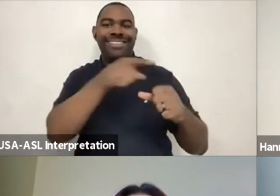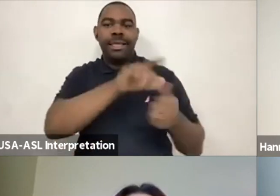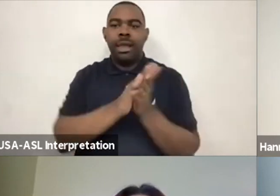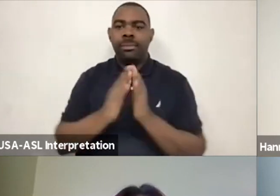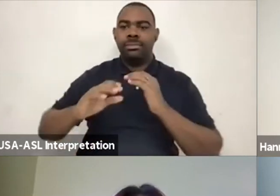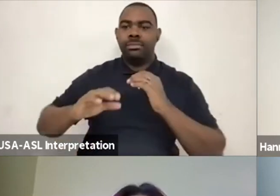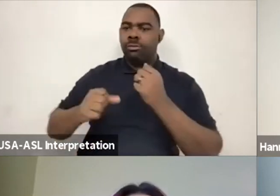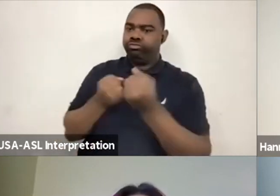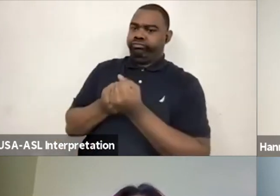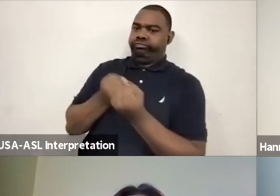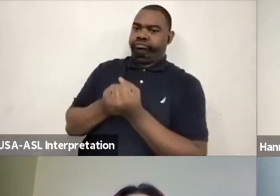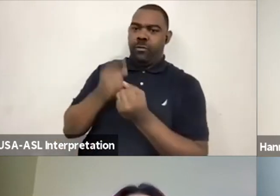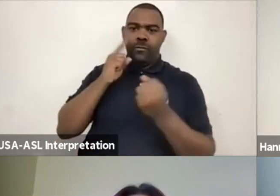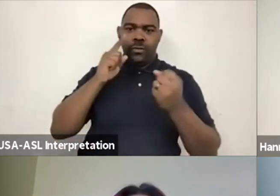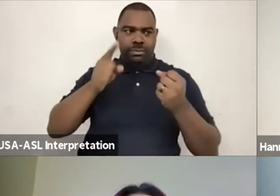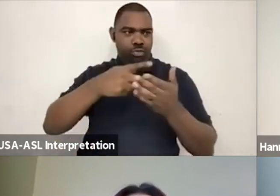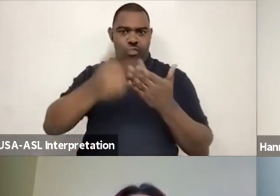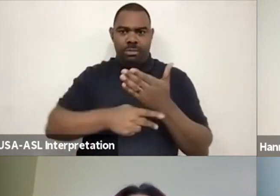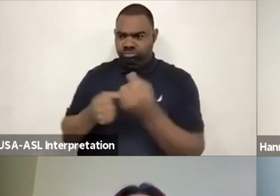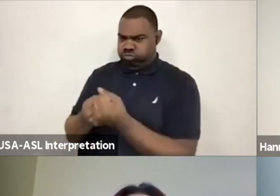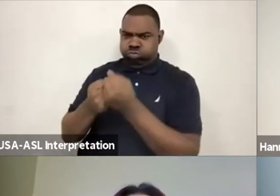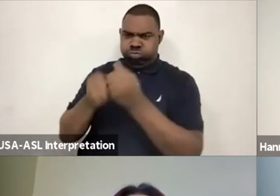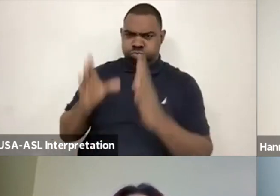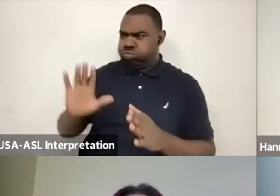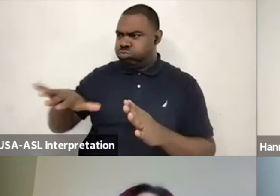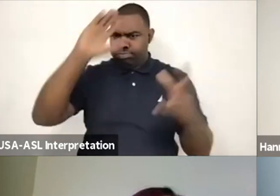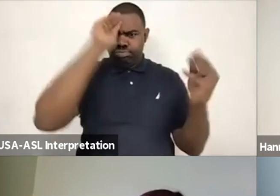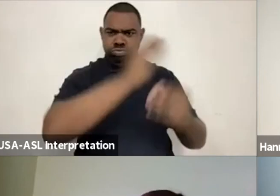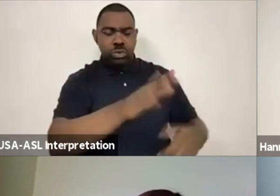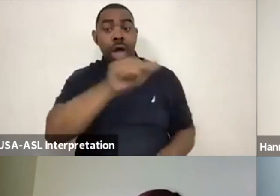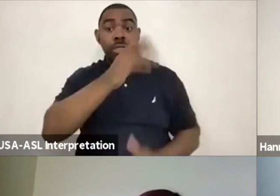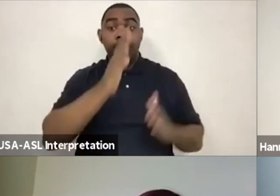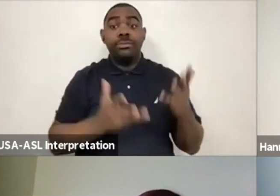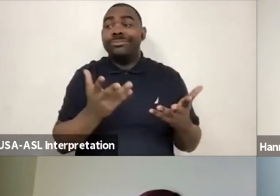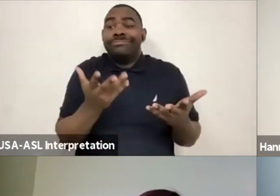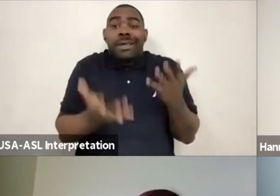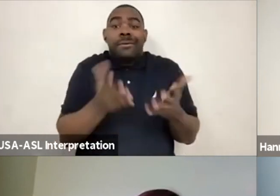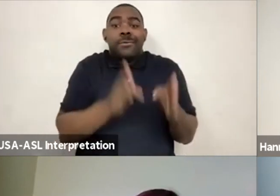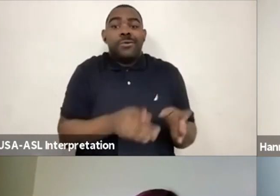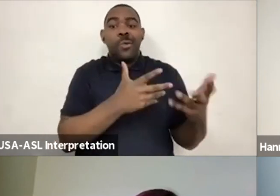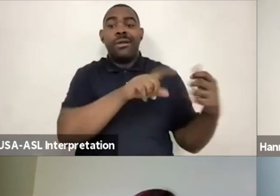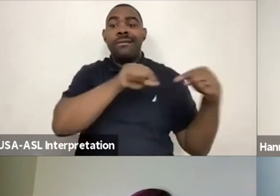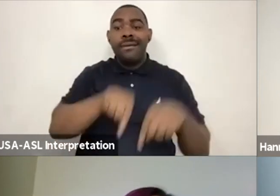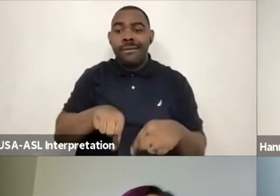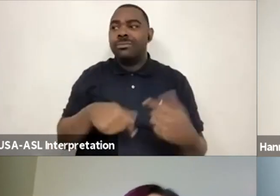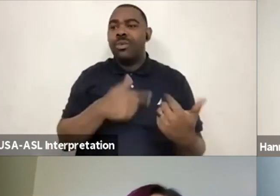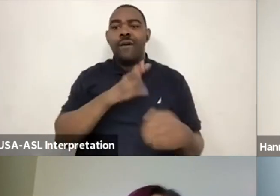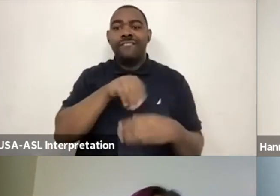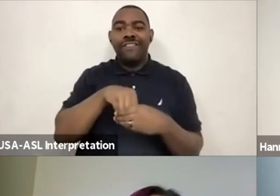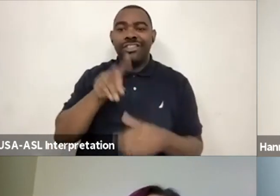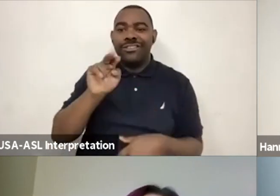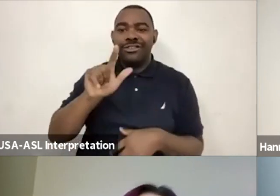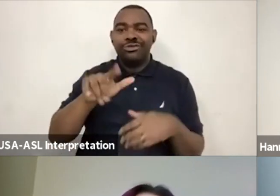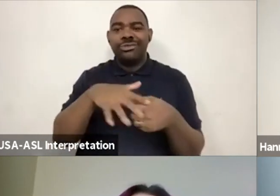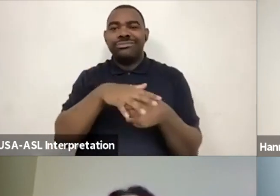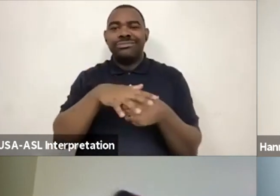program, because another person who wants to maybe come down to the studio or be a part of the virtual space, they're not going to reach